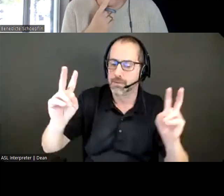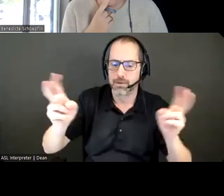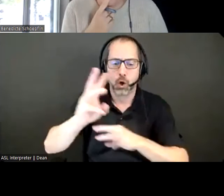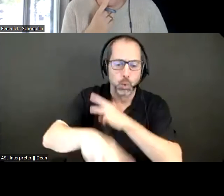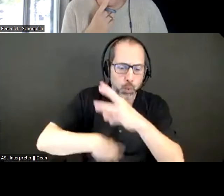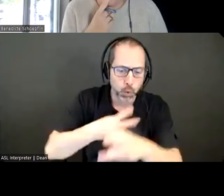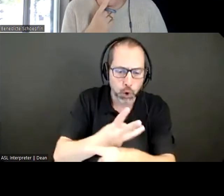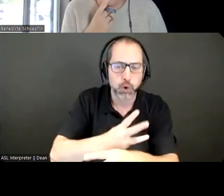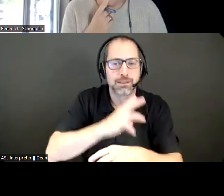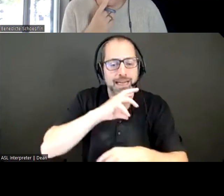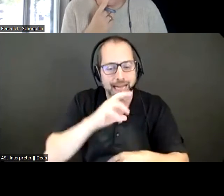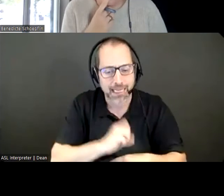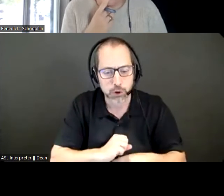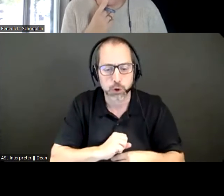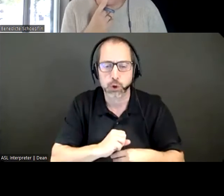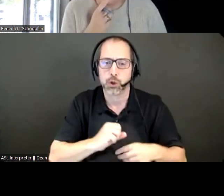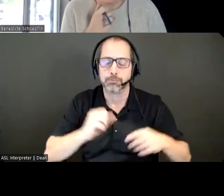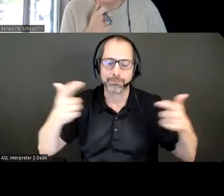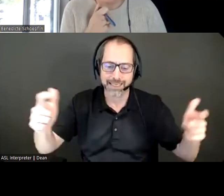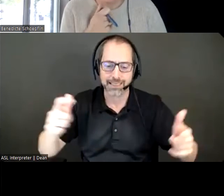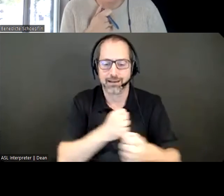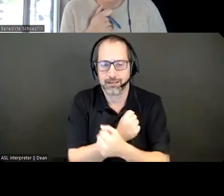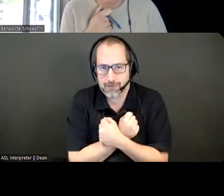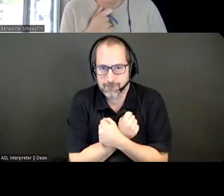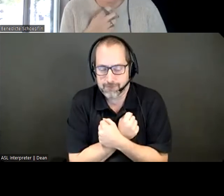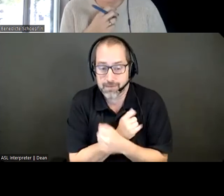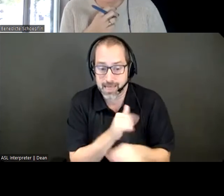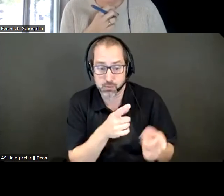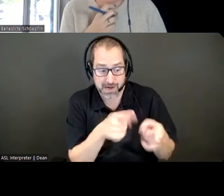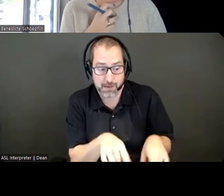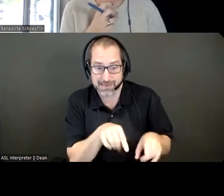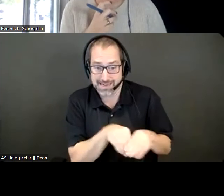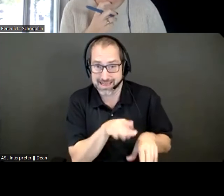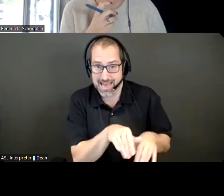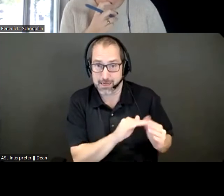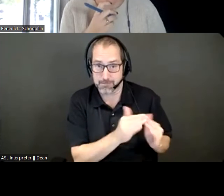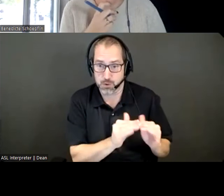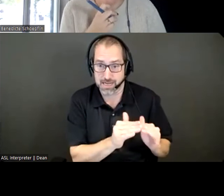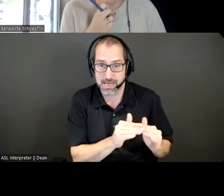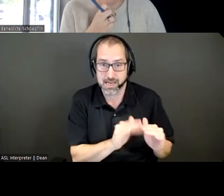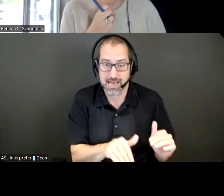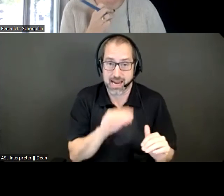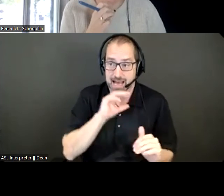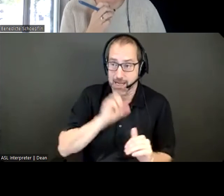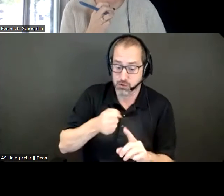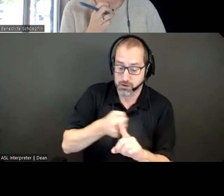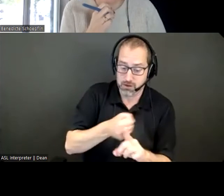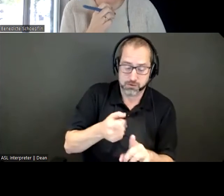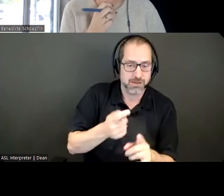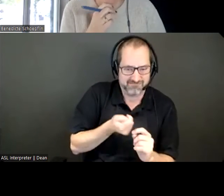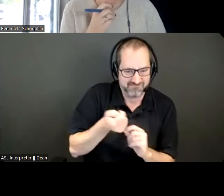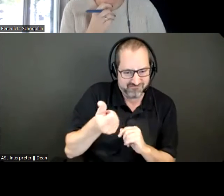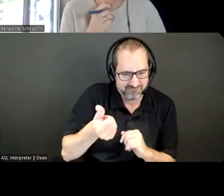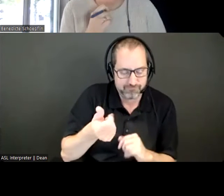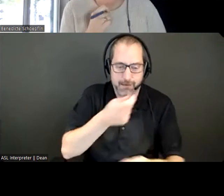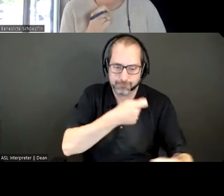Big Love, which is what happened there in the community. Like that to me is the leadership that we kind of need,